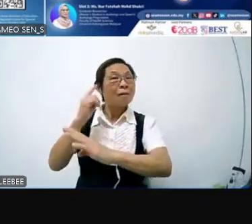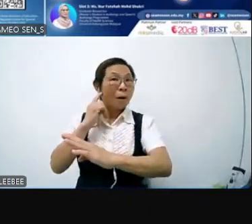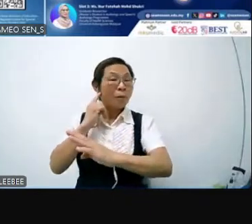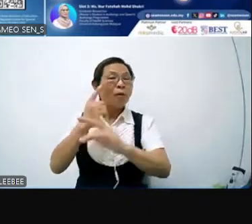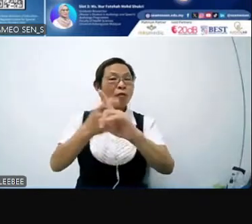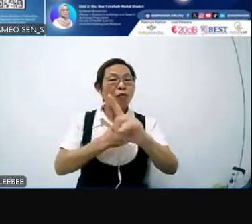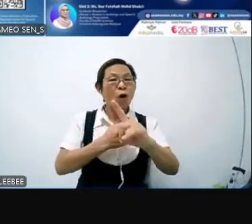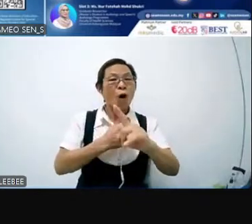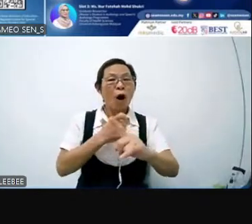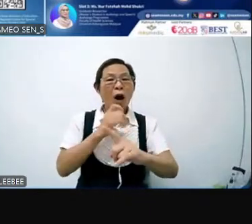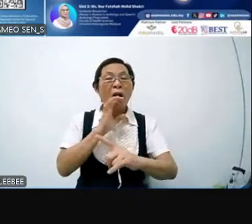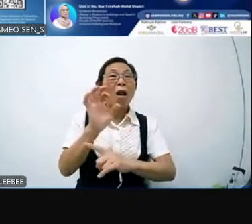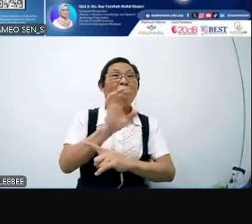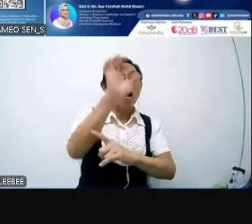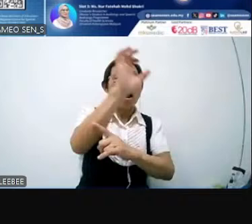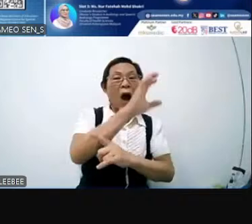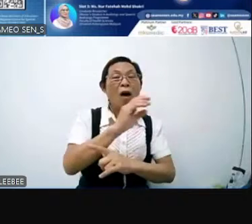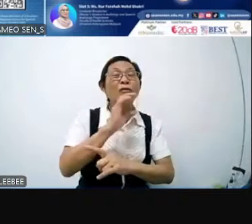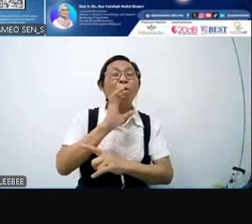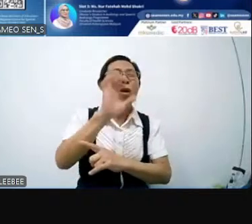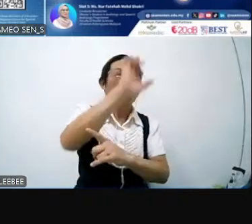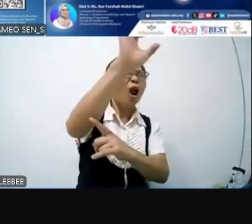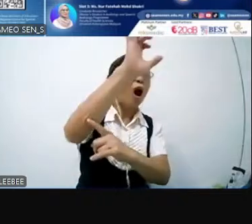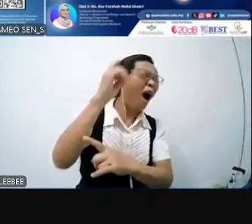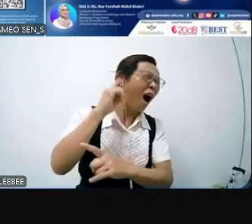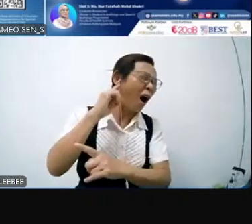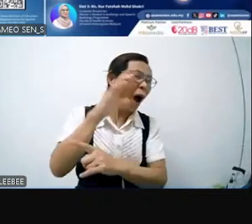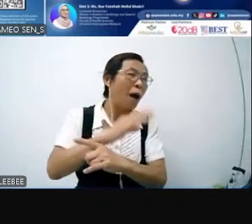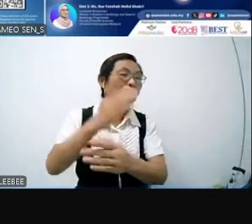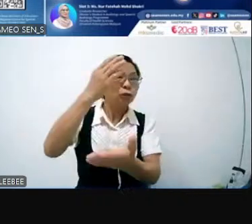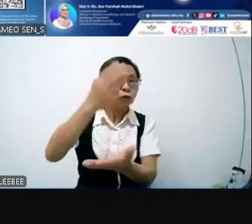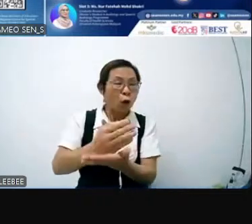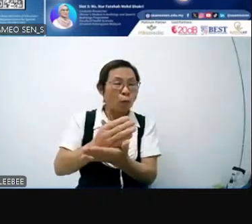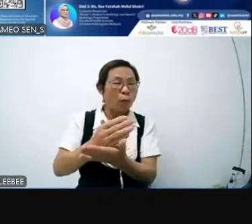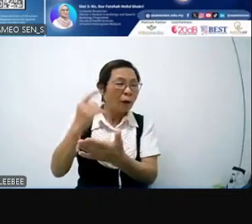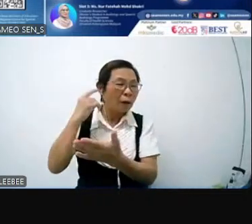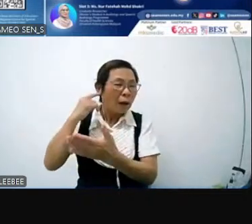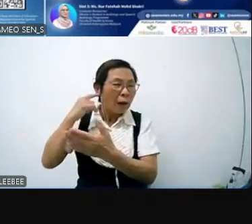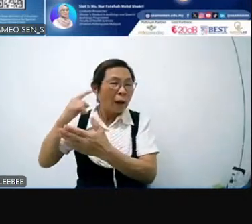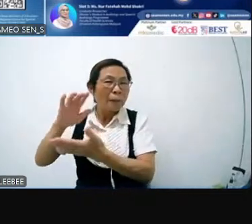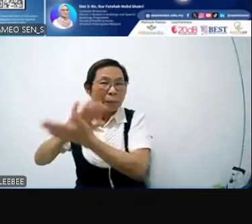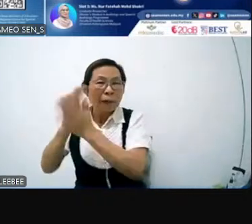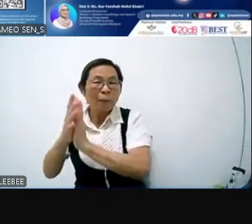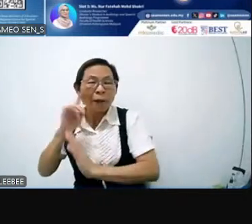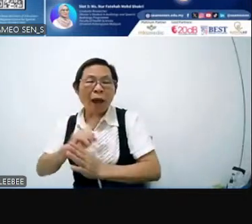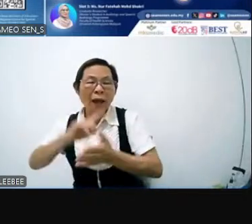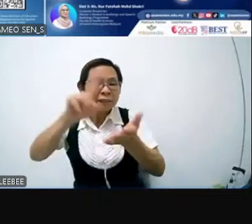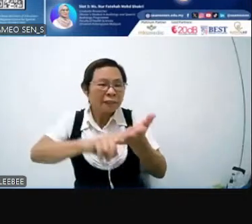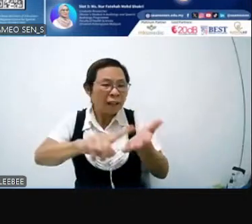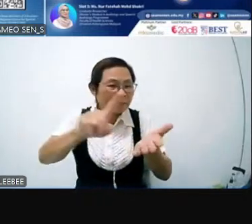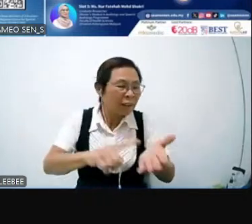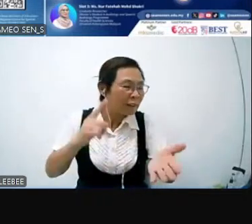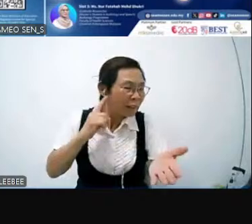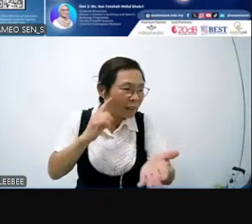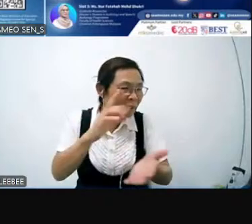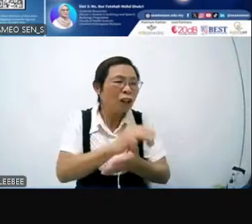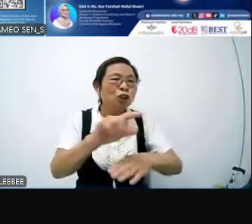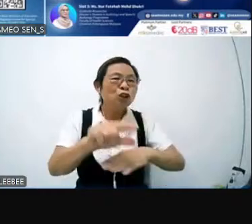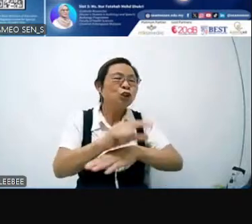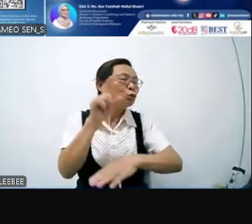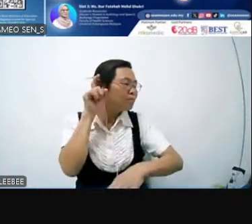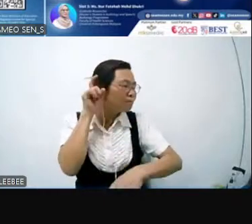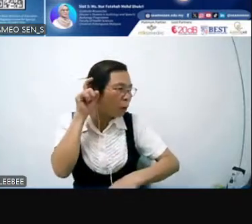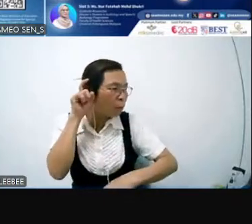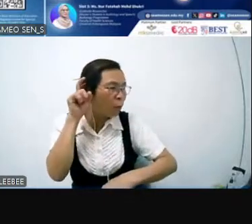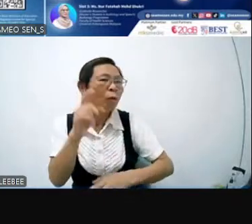loud sounds and prevent hearing loss, checking their hearing regularly, use hearing devices